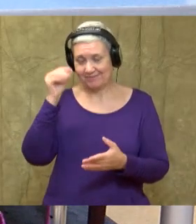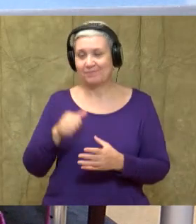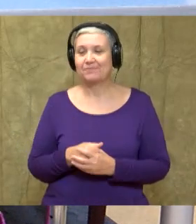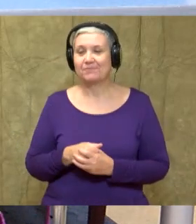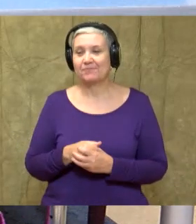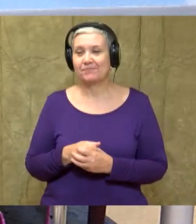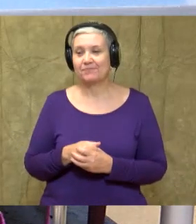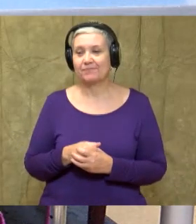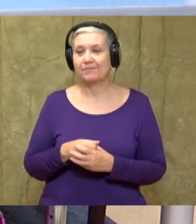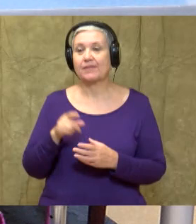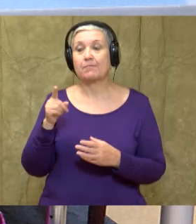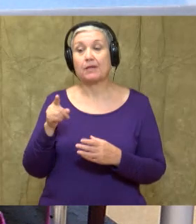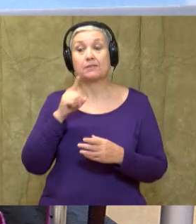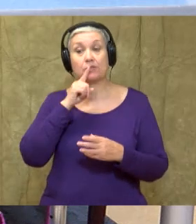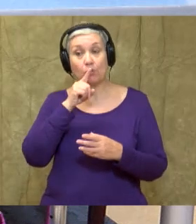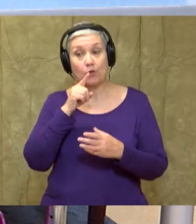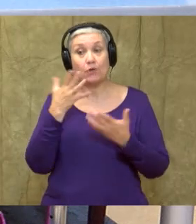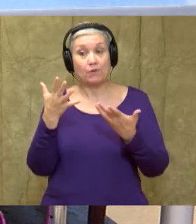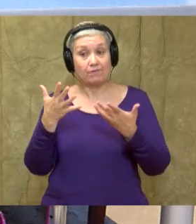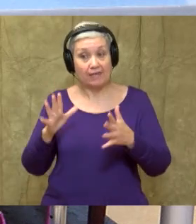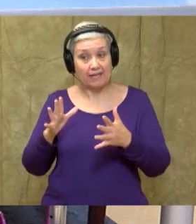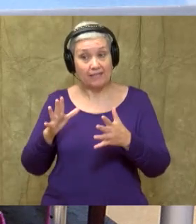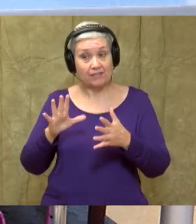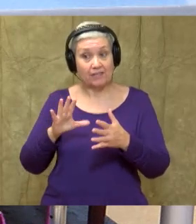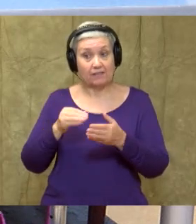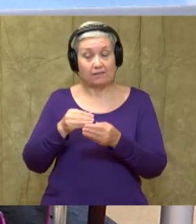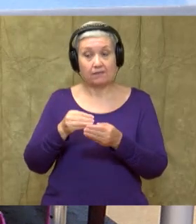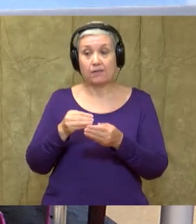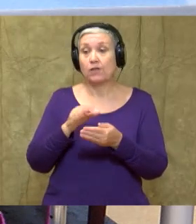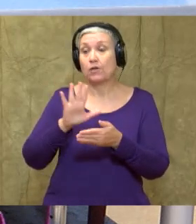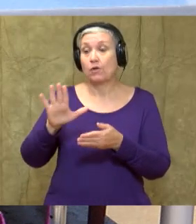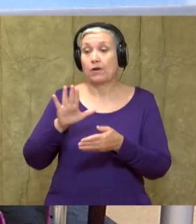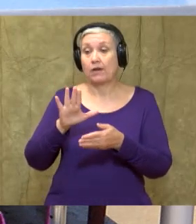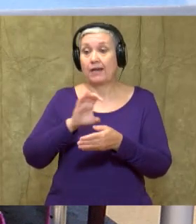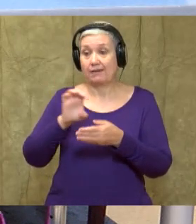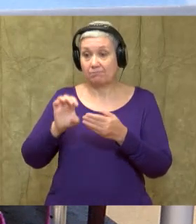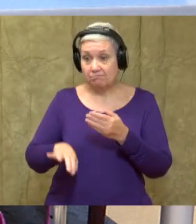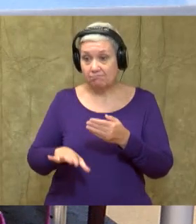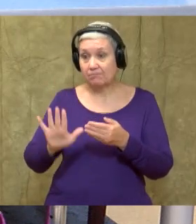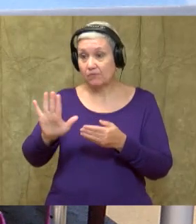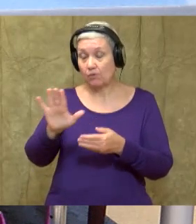again, make sure you are completing your work. Remember your schedule that we talked about on last